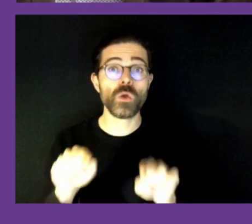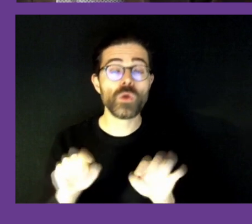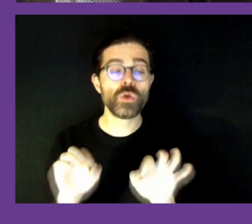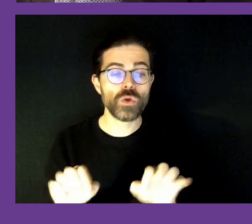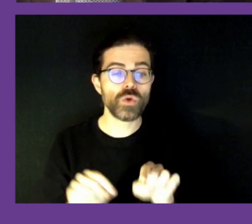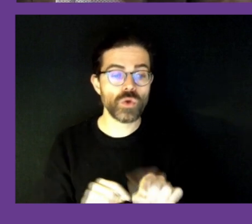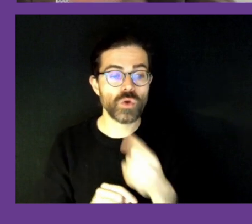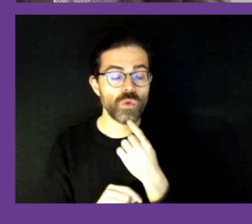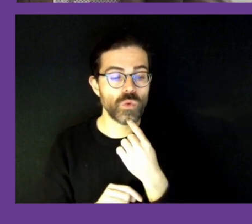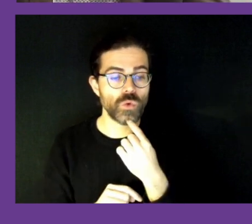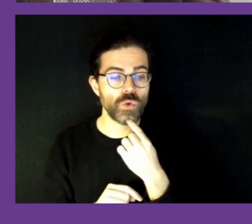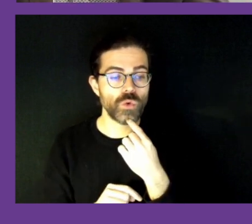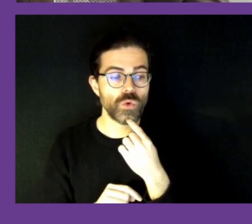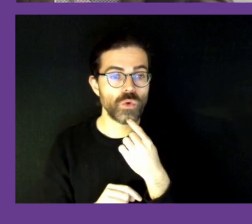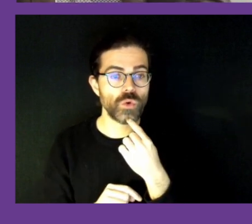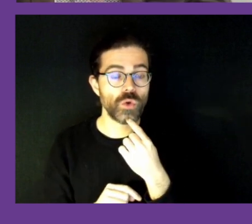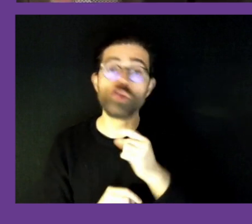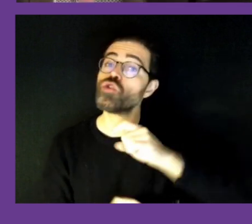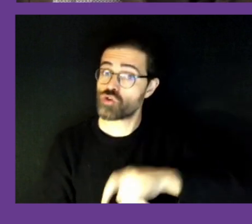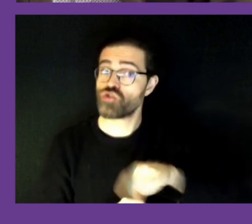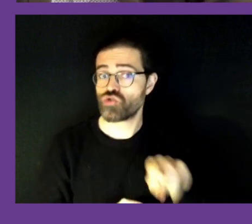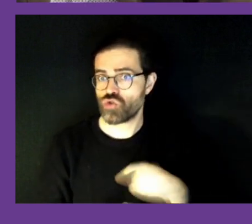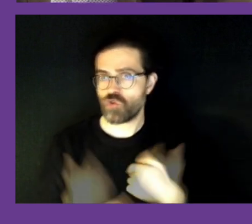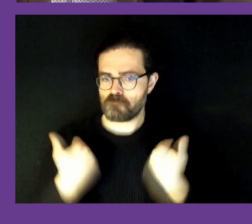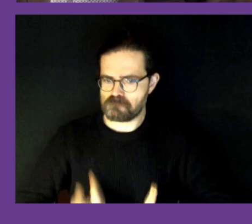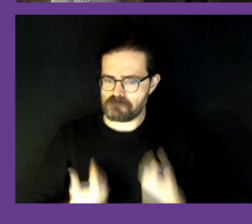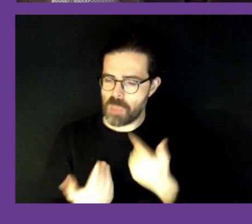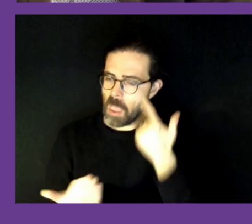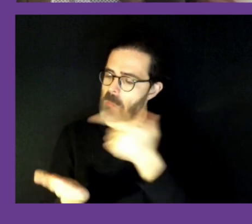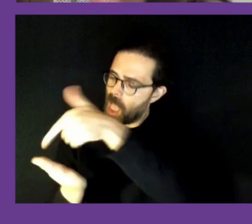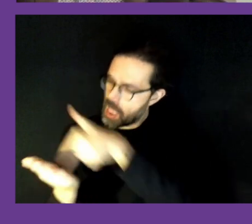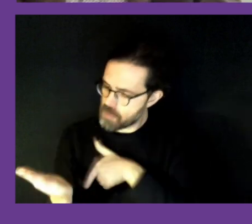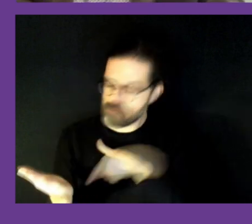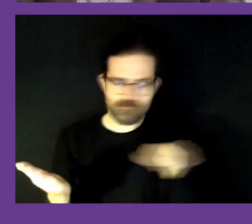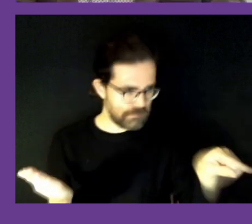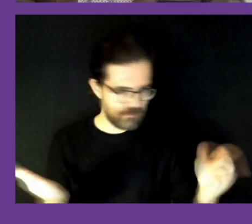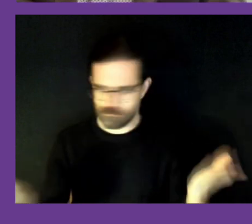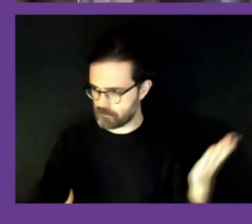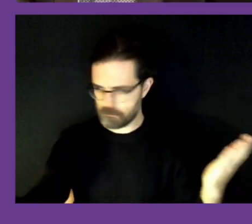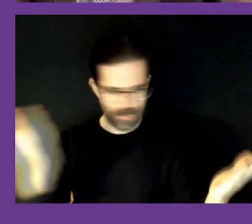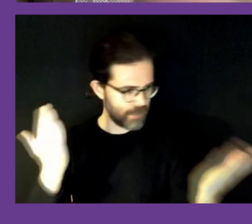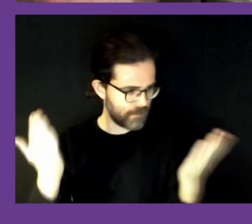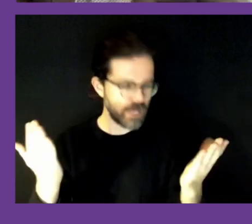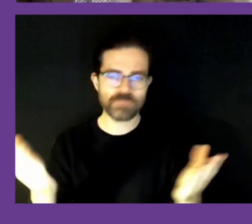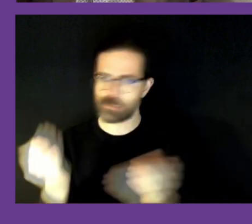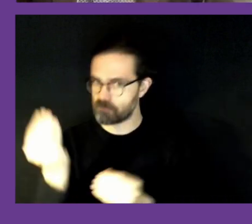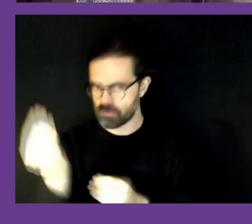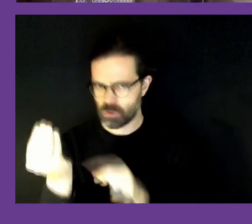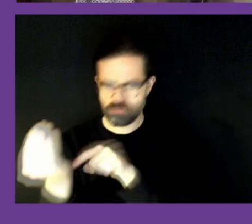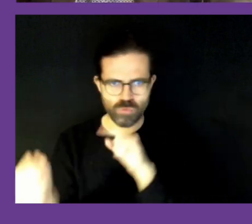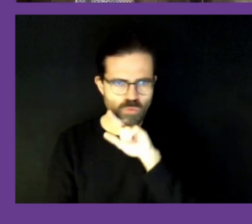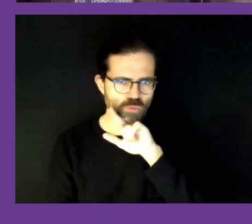sure that all the essential requirements of that directive are fulfilled by that product or service because they